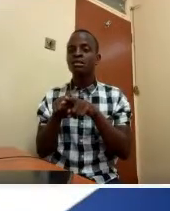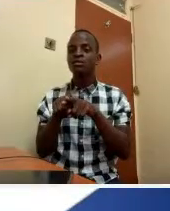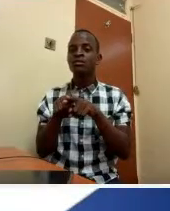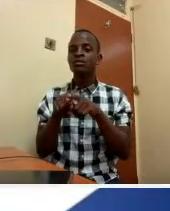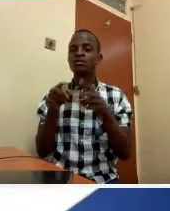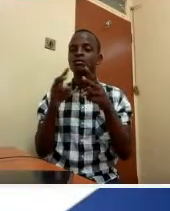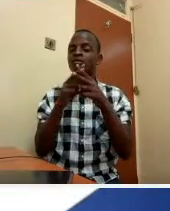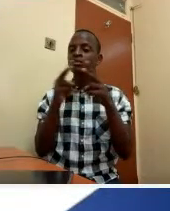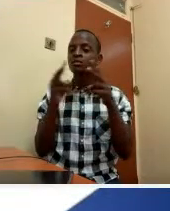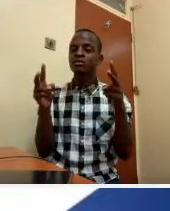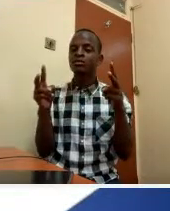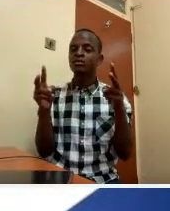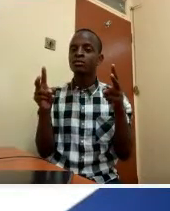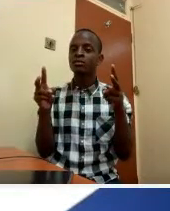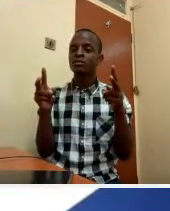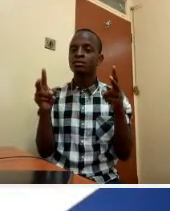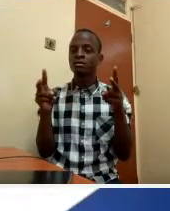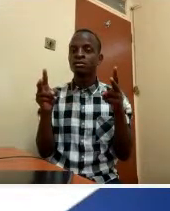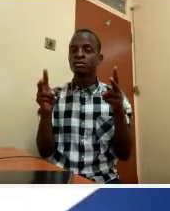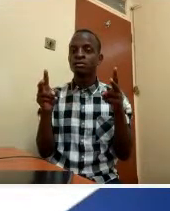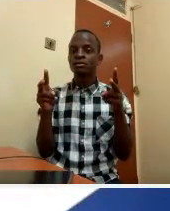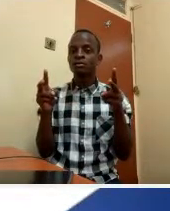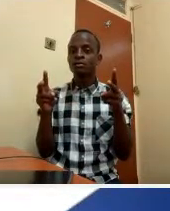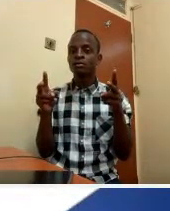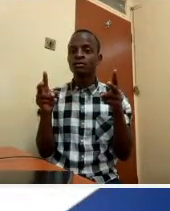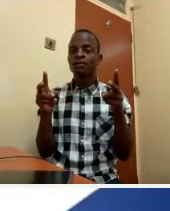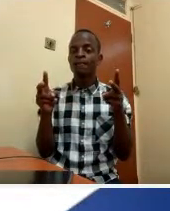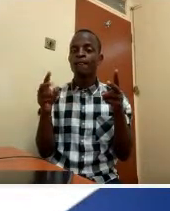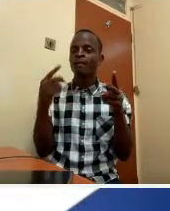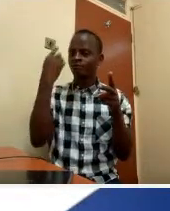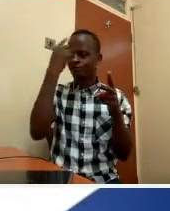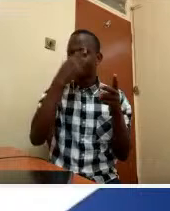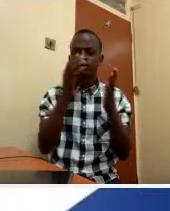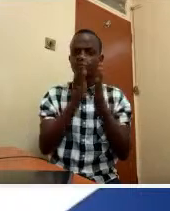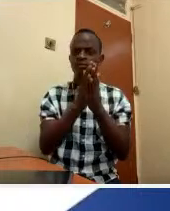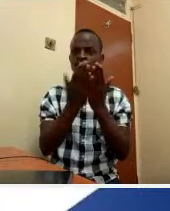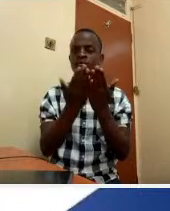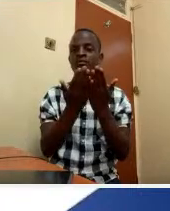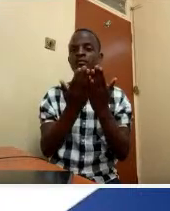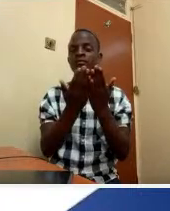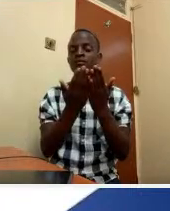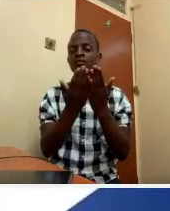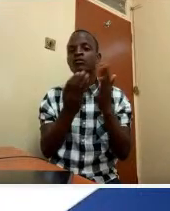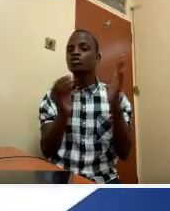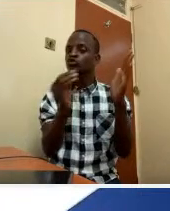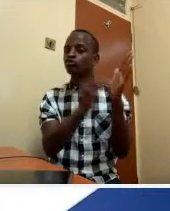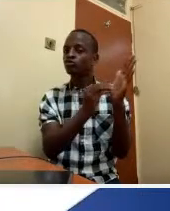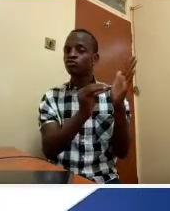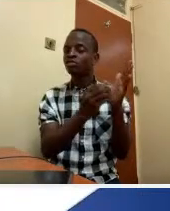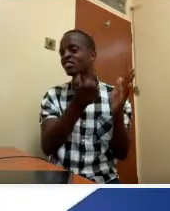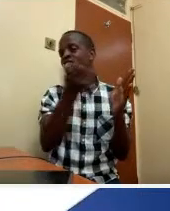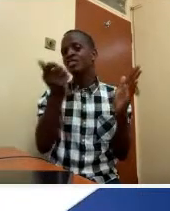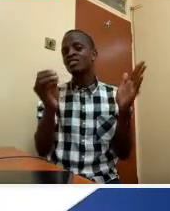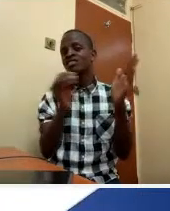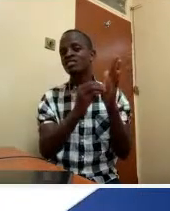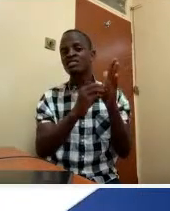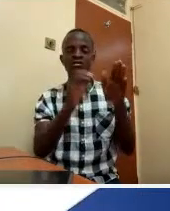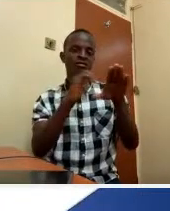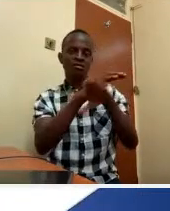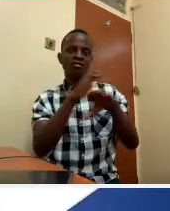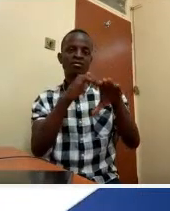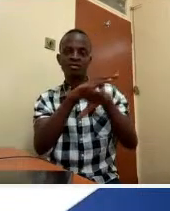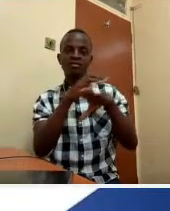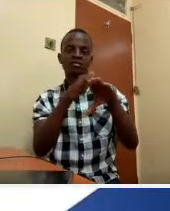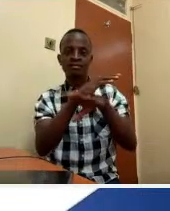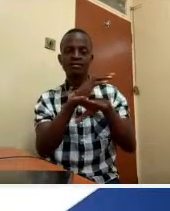so the Facebook page link and indeed any other links have been posted on this particular chat,